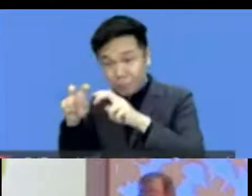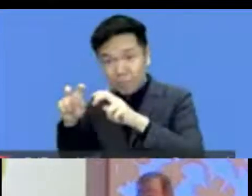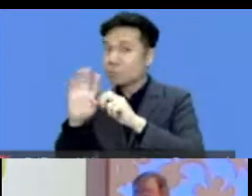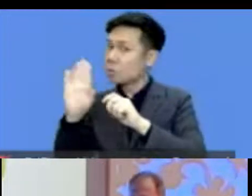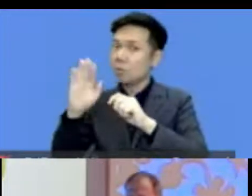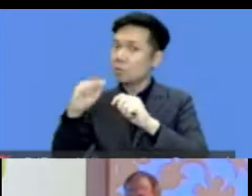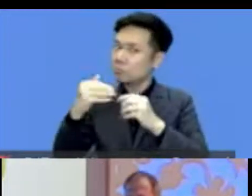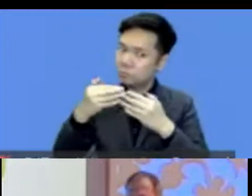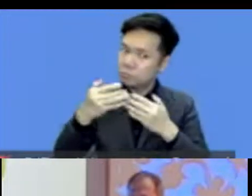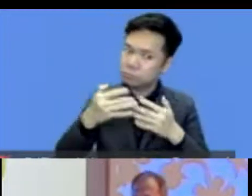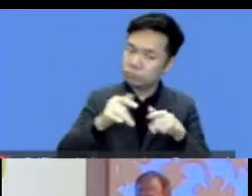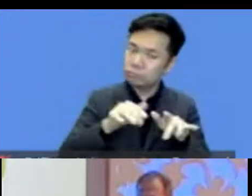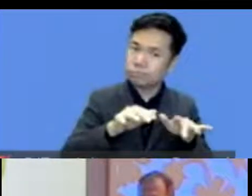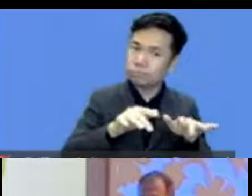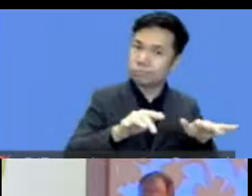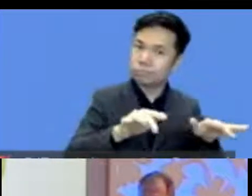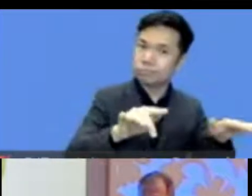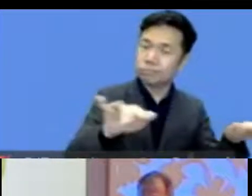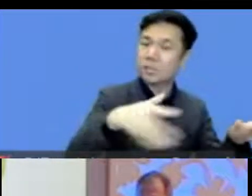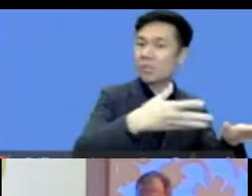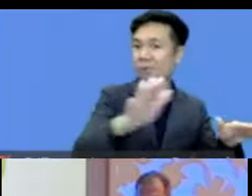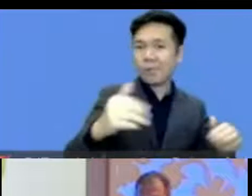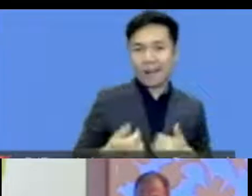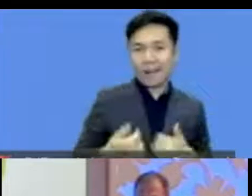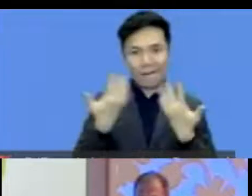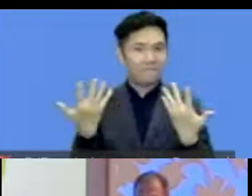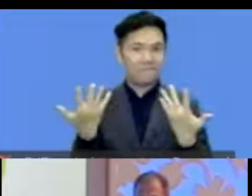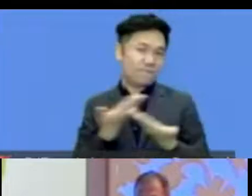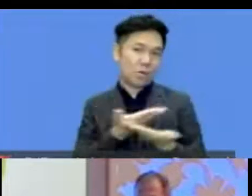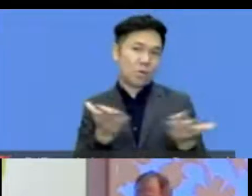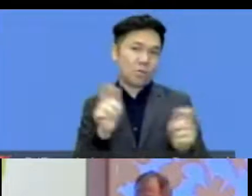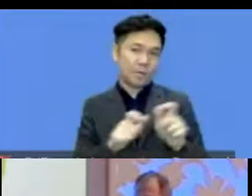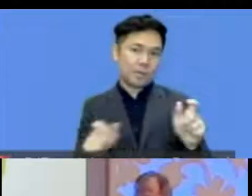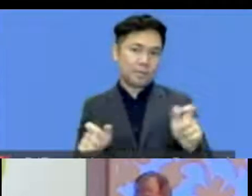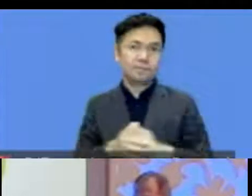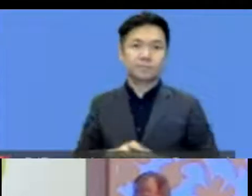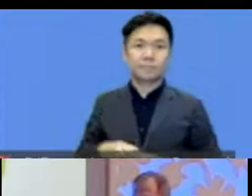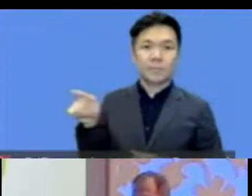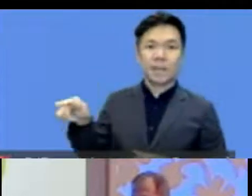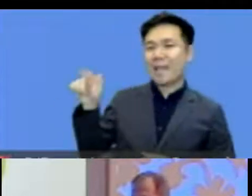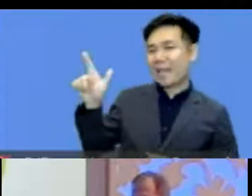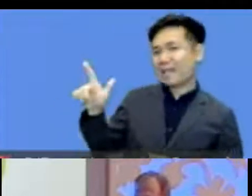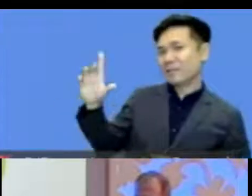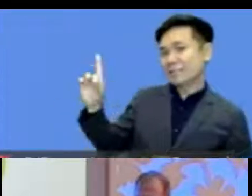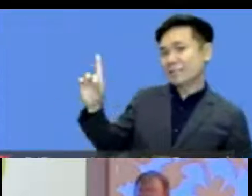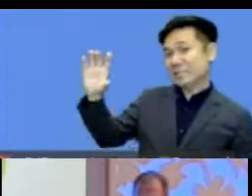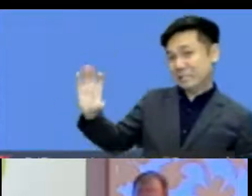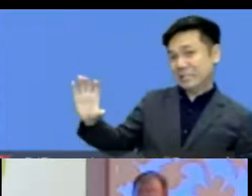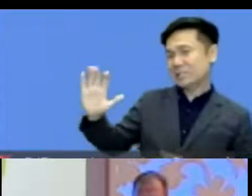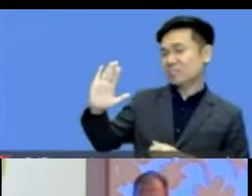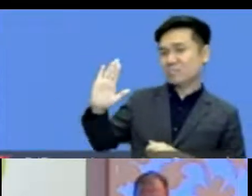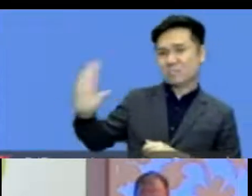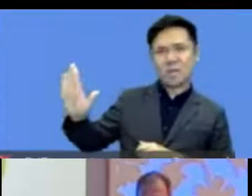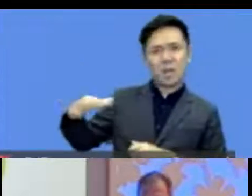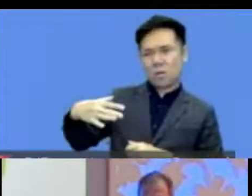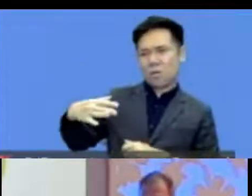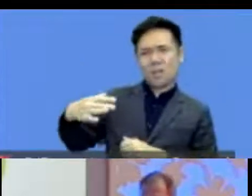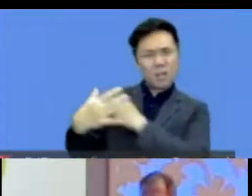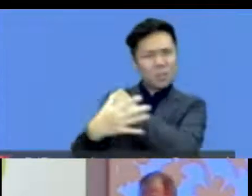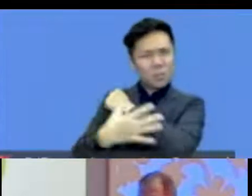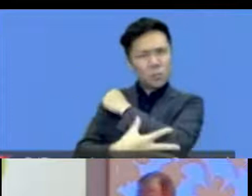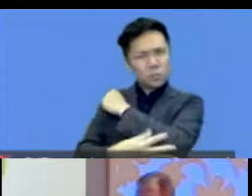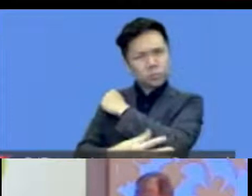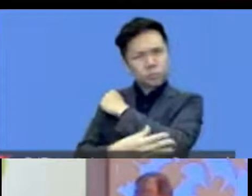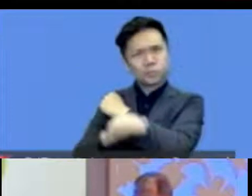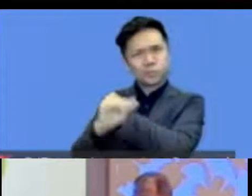So why is this a concern for LDCs? You know, most LDCs and middle income countries